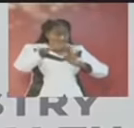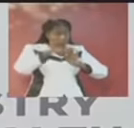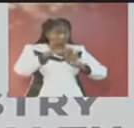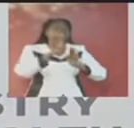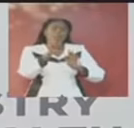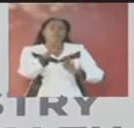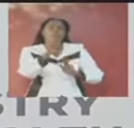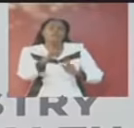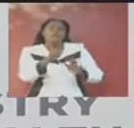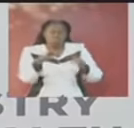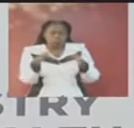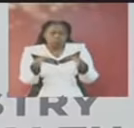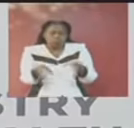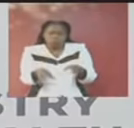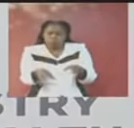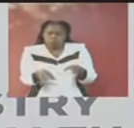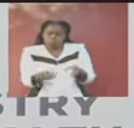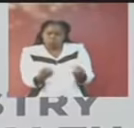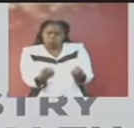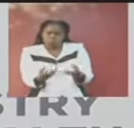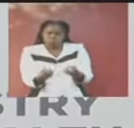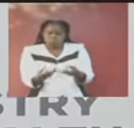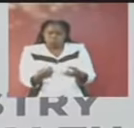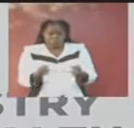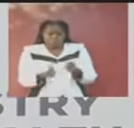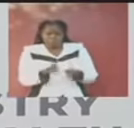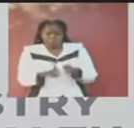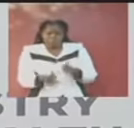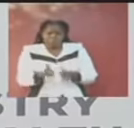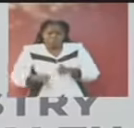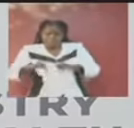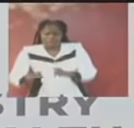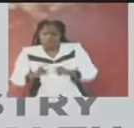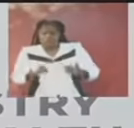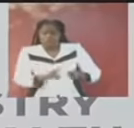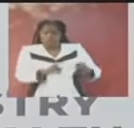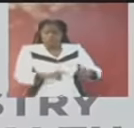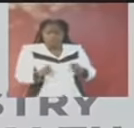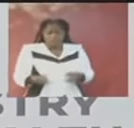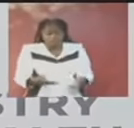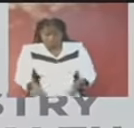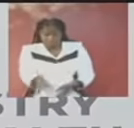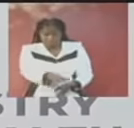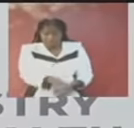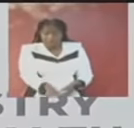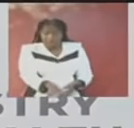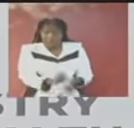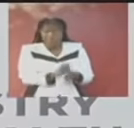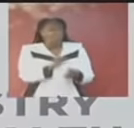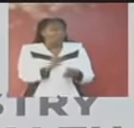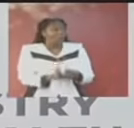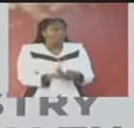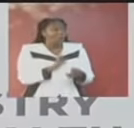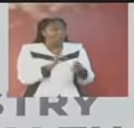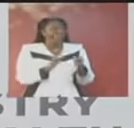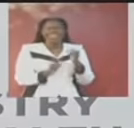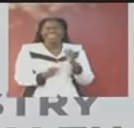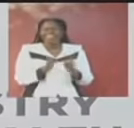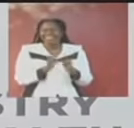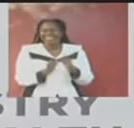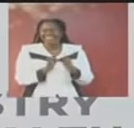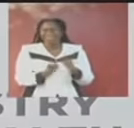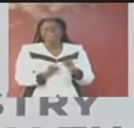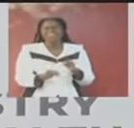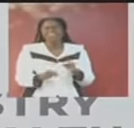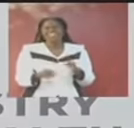area or if there was some sort of agreement from the residents within that neighborhood, as we did